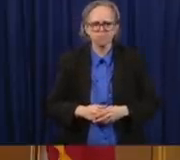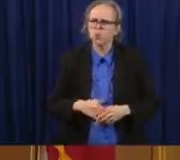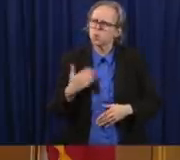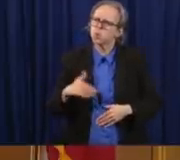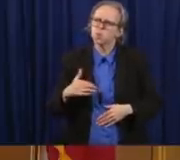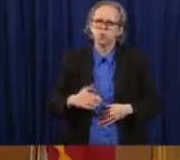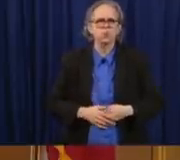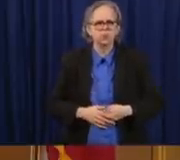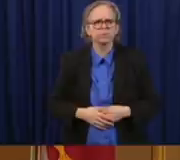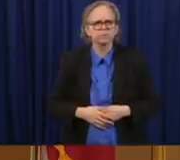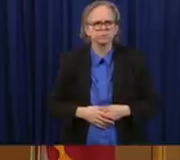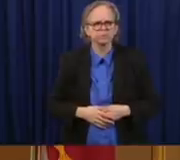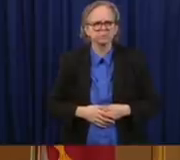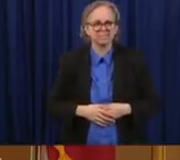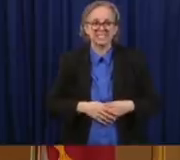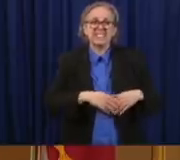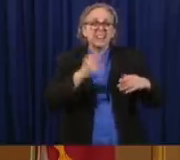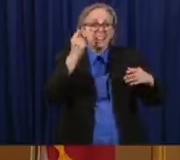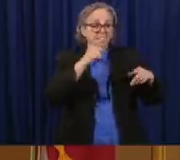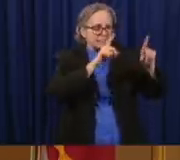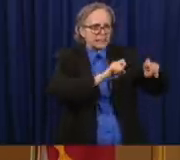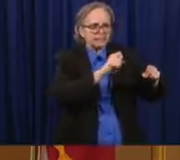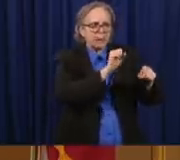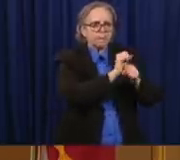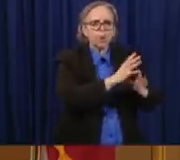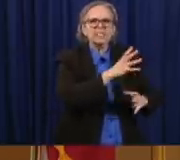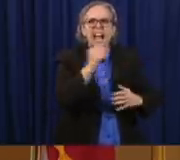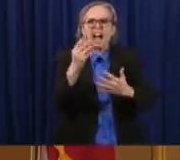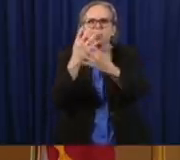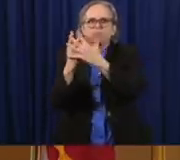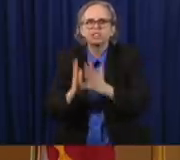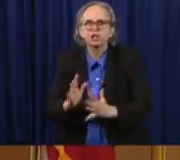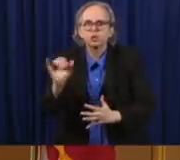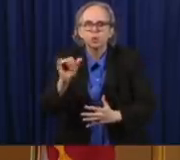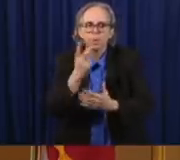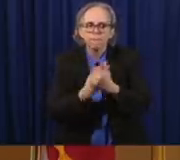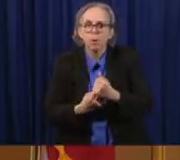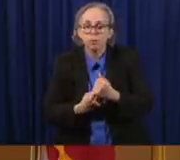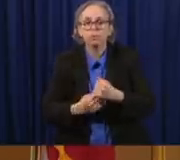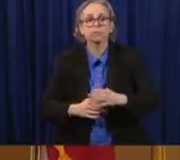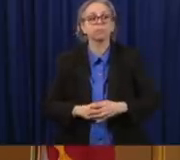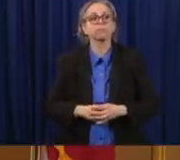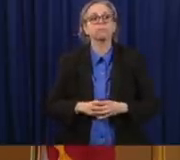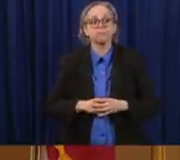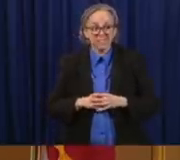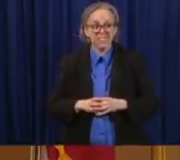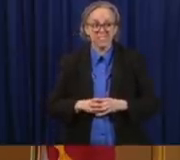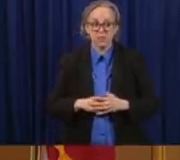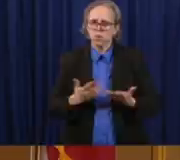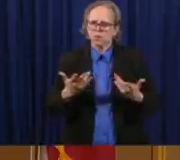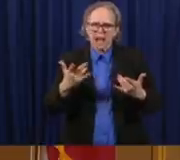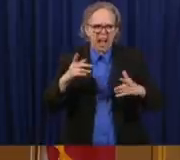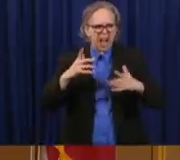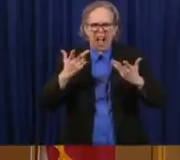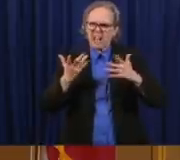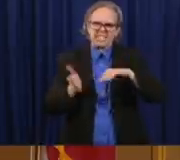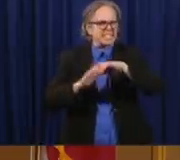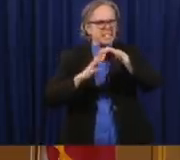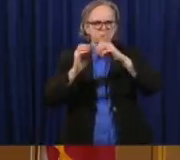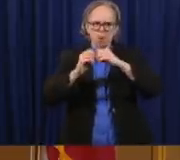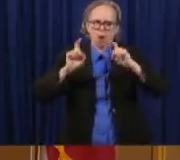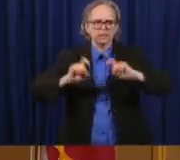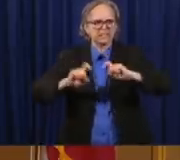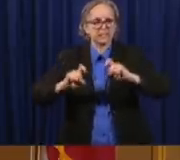testing employees as well as prisoners, and that's ramping up rather dramatically. General